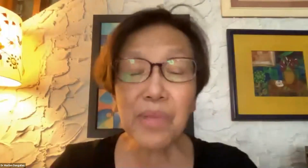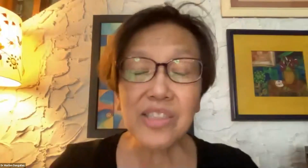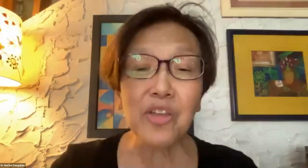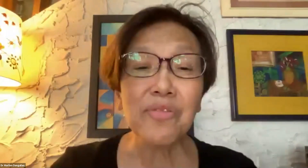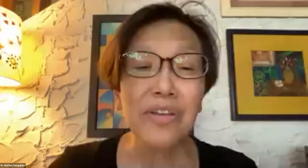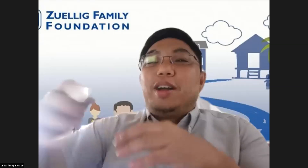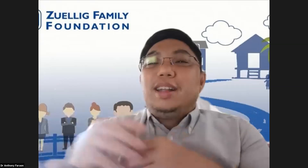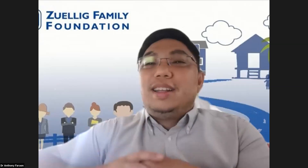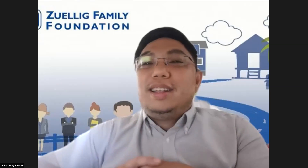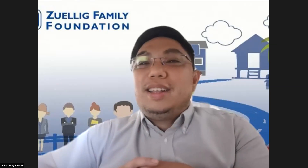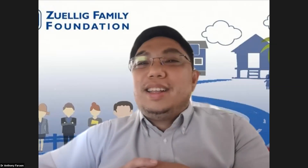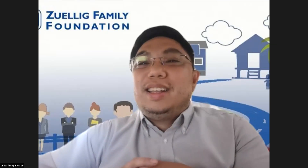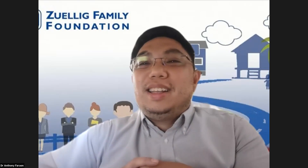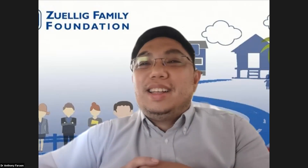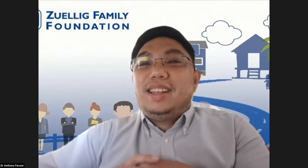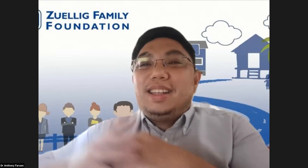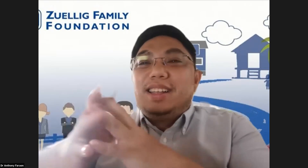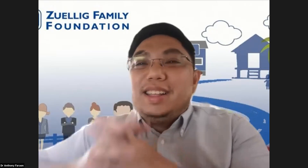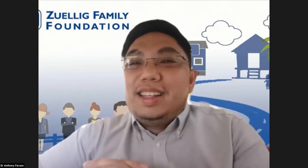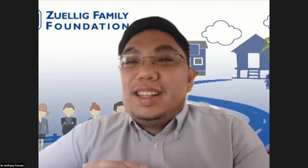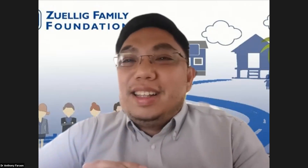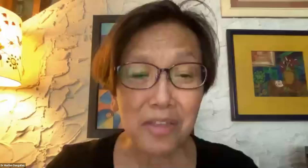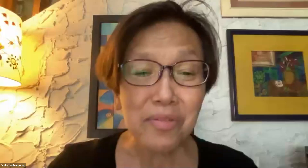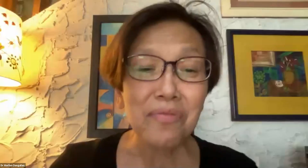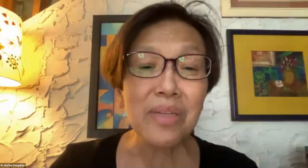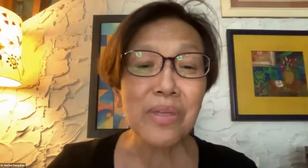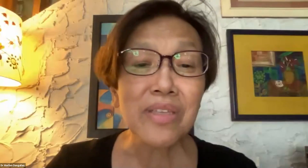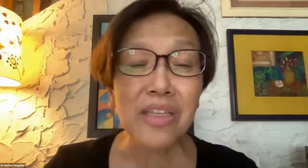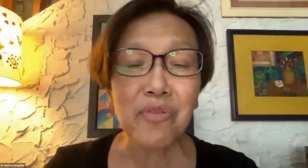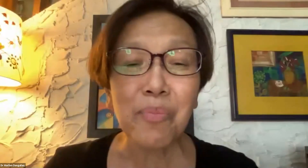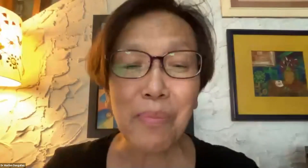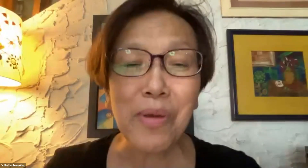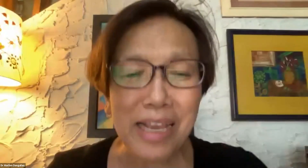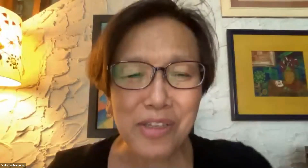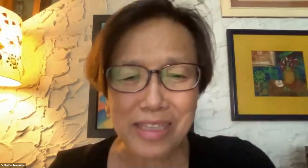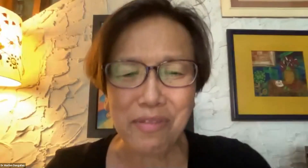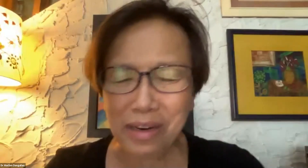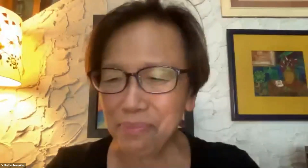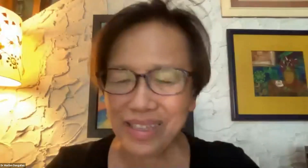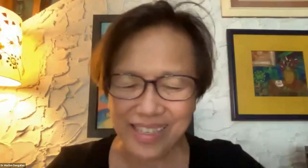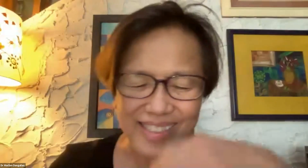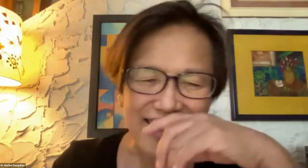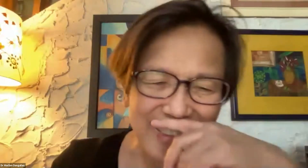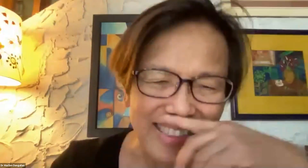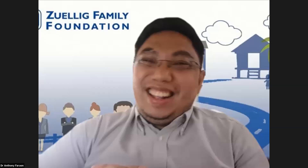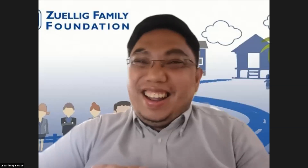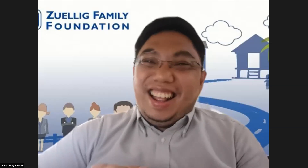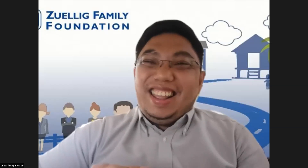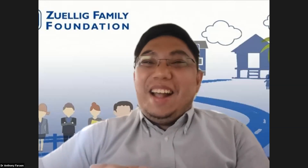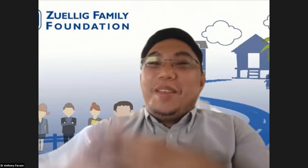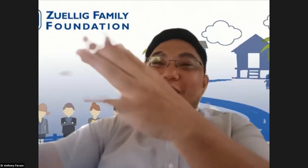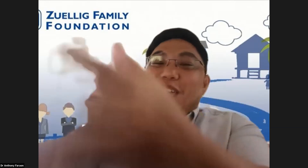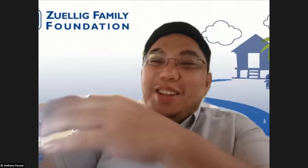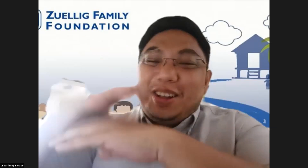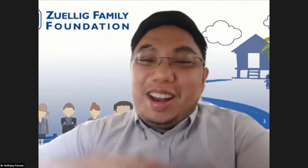And I'm the executive director. Oh, by the way, Tony, I'm also the executive director of the Philippine Center for Population and Development. Correct, Dr.